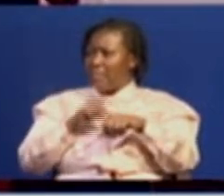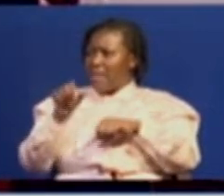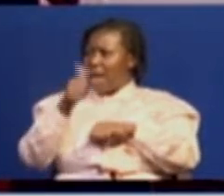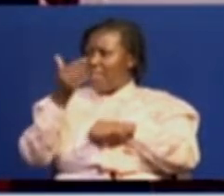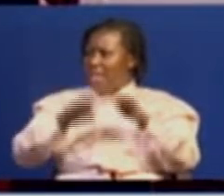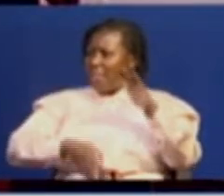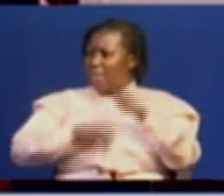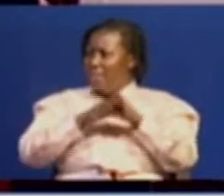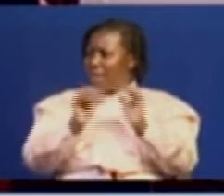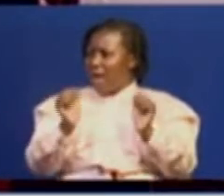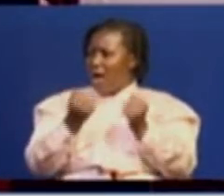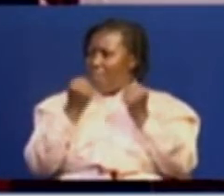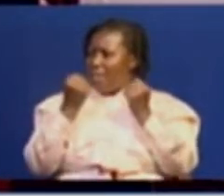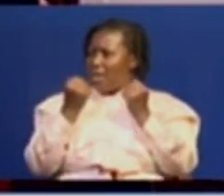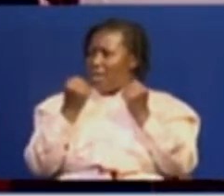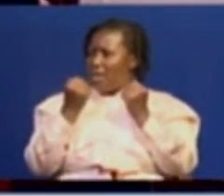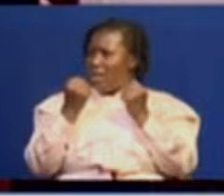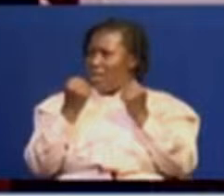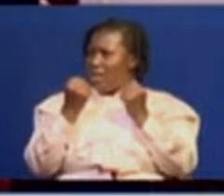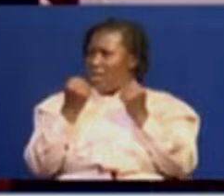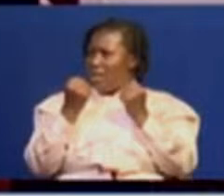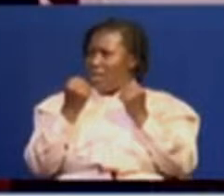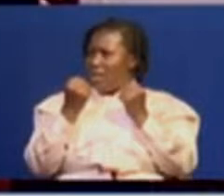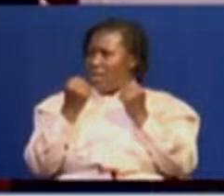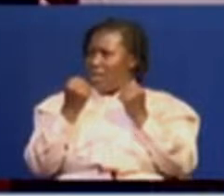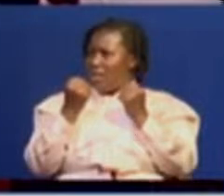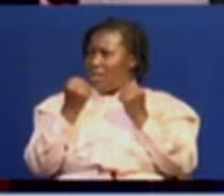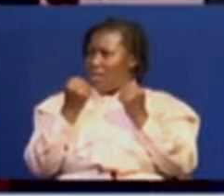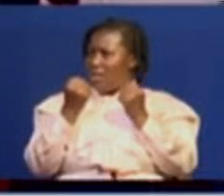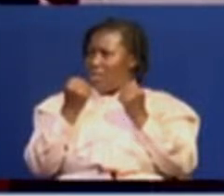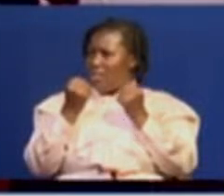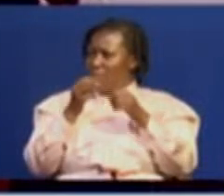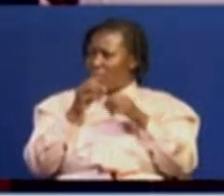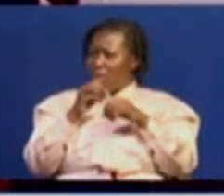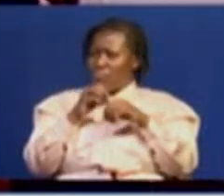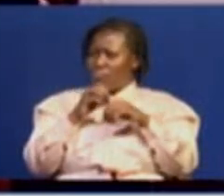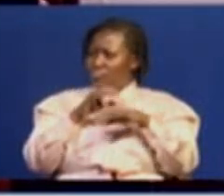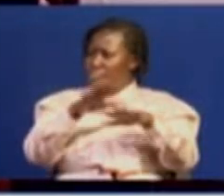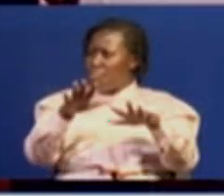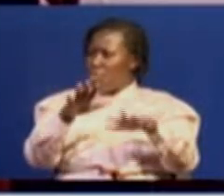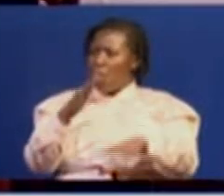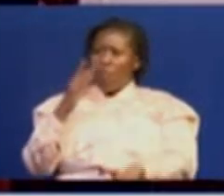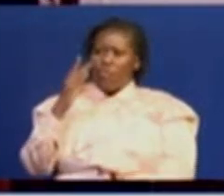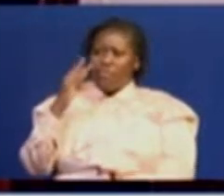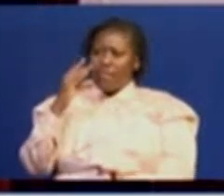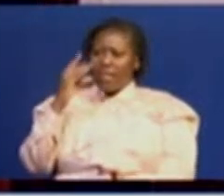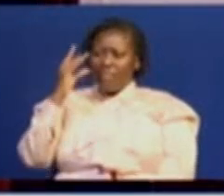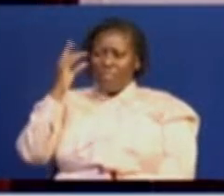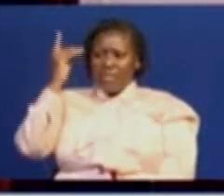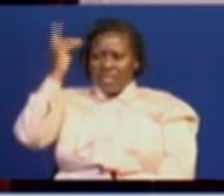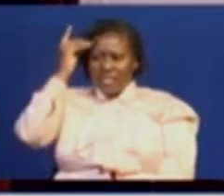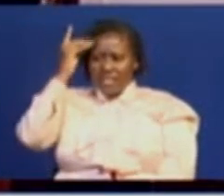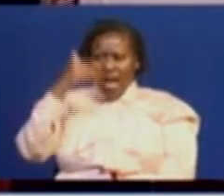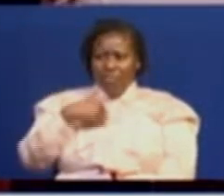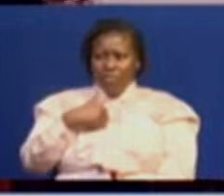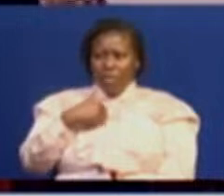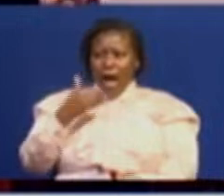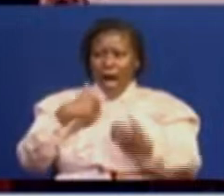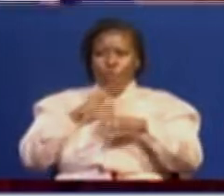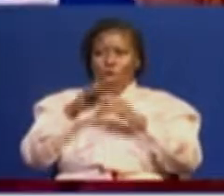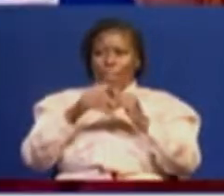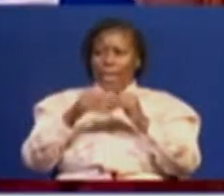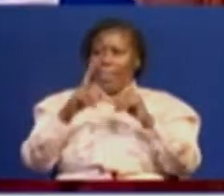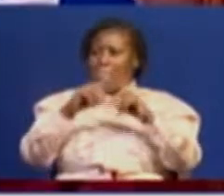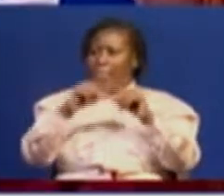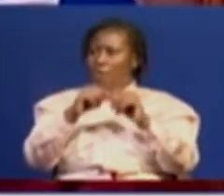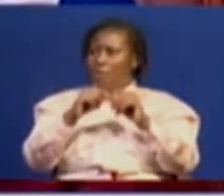that the other impeachment was was in this house. There was an outbreak of a disease in that area. Do you have the full